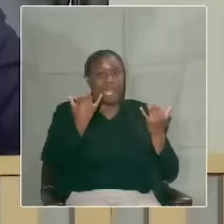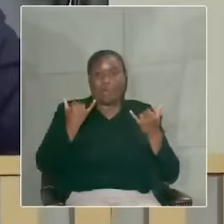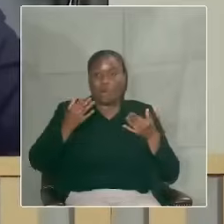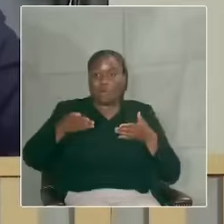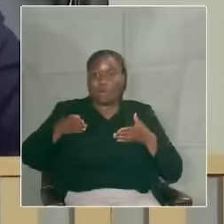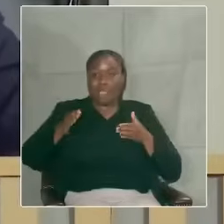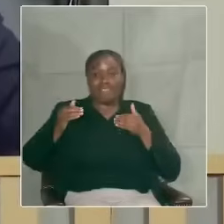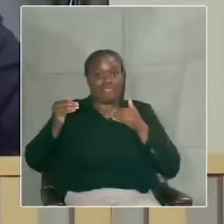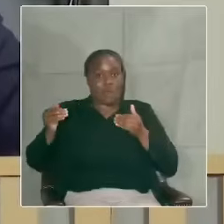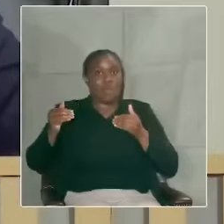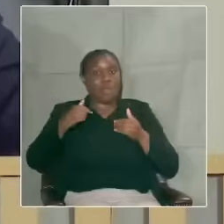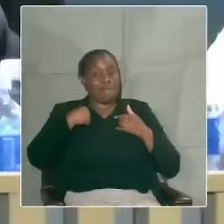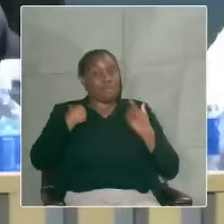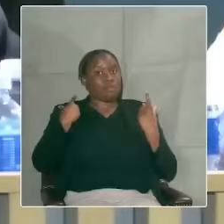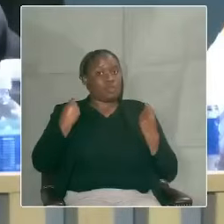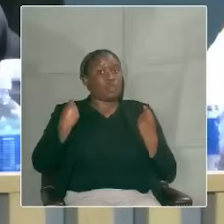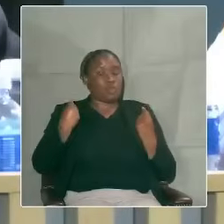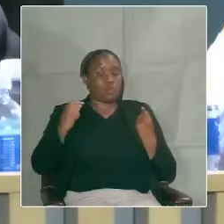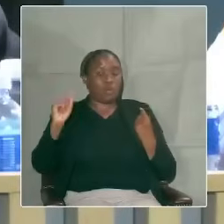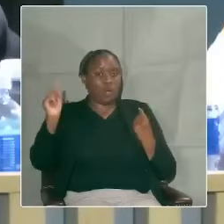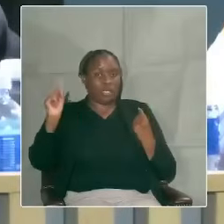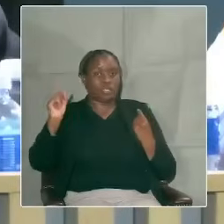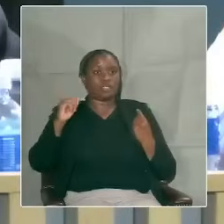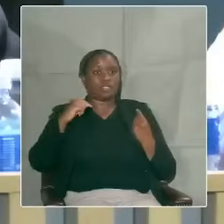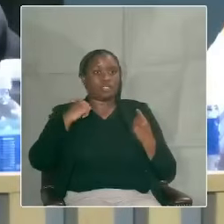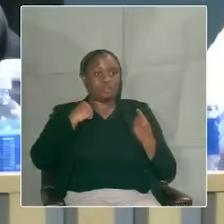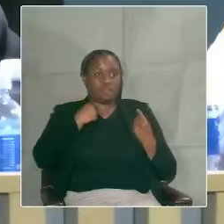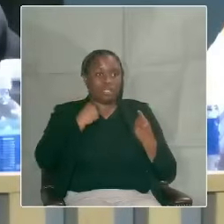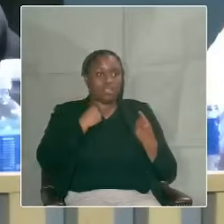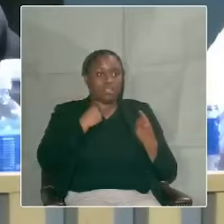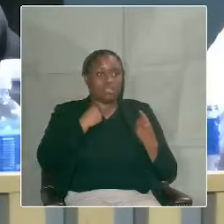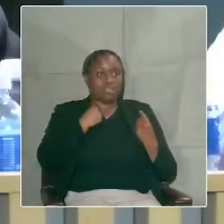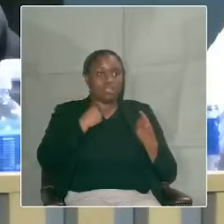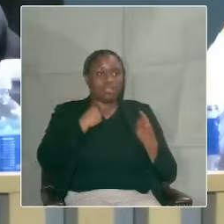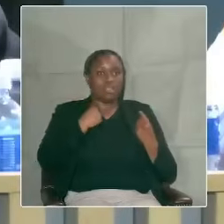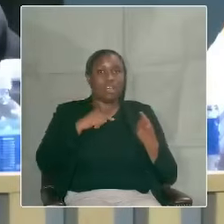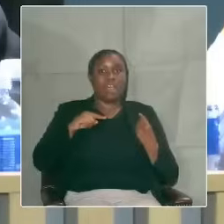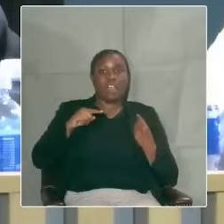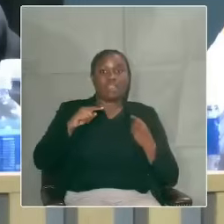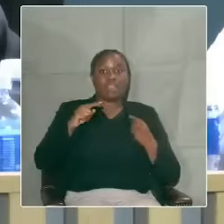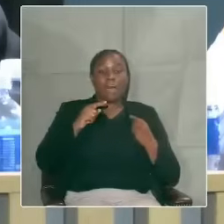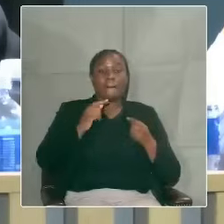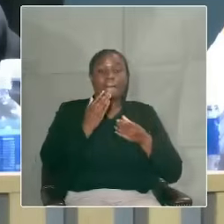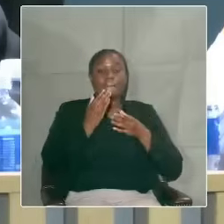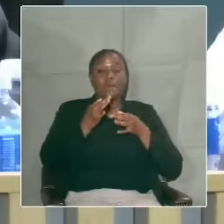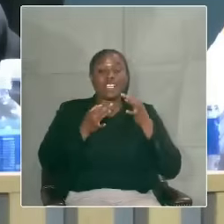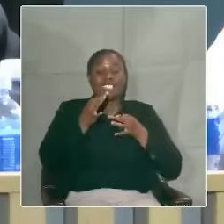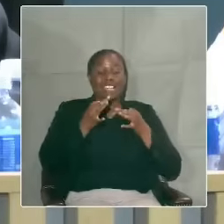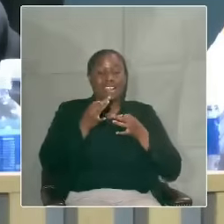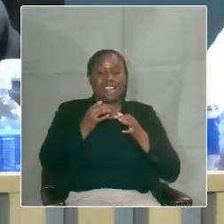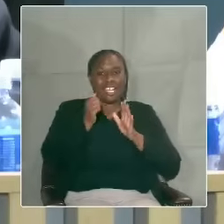how I'm going to deal with the matter. I'm going to give the matter to the political killings task team.